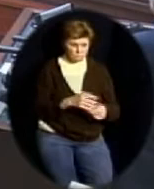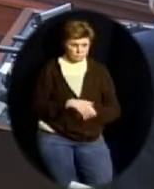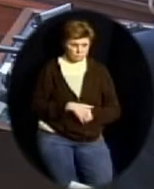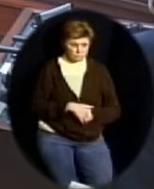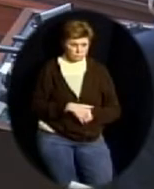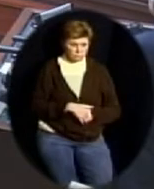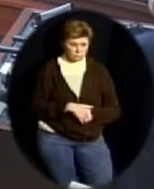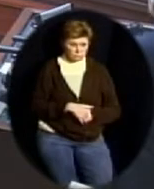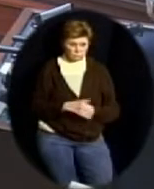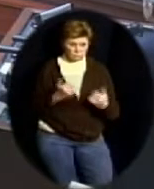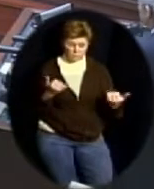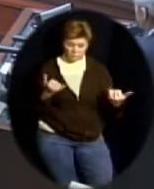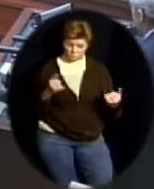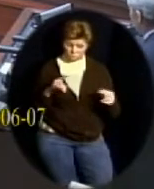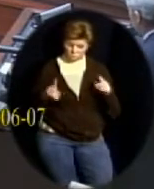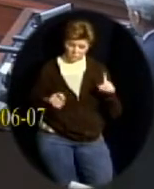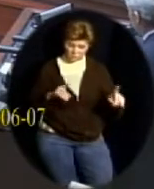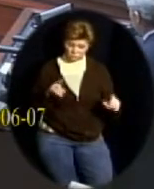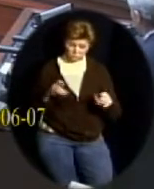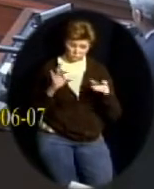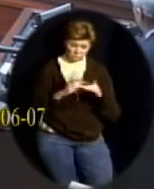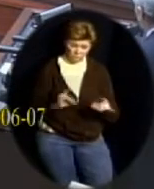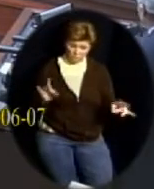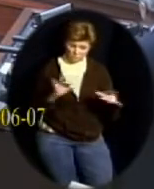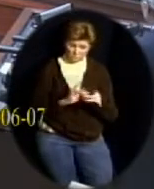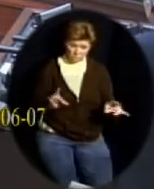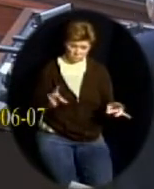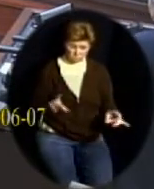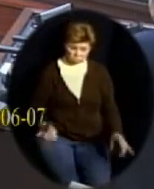Floor is open for questions or comments.